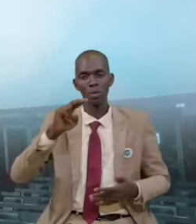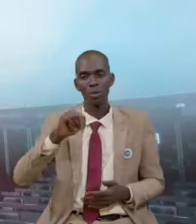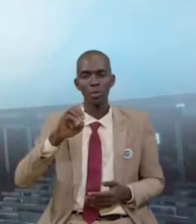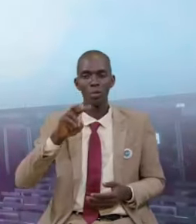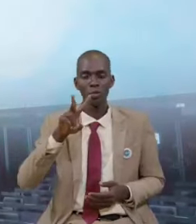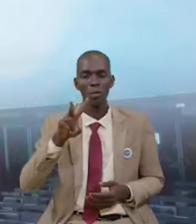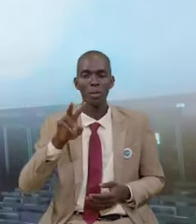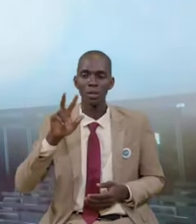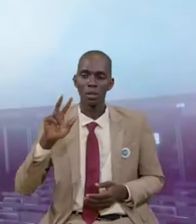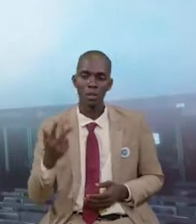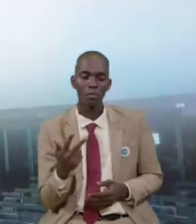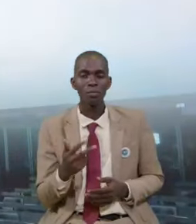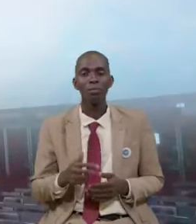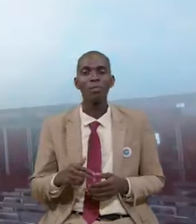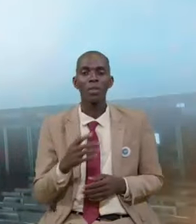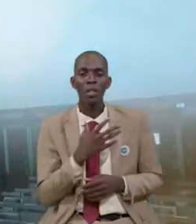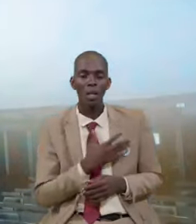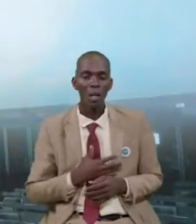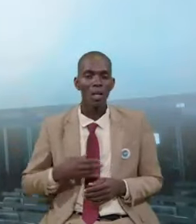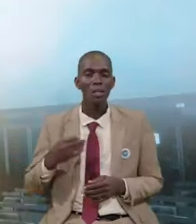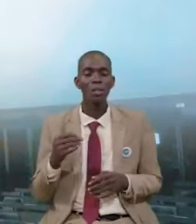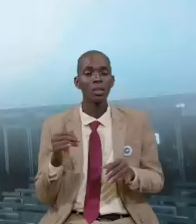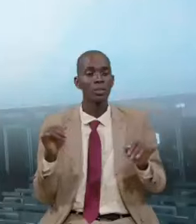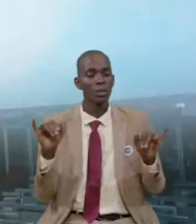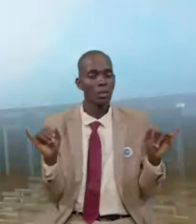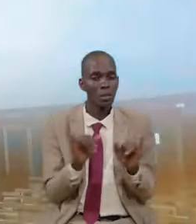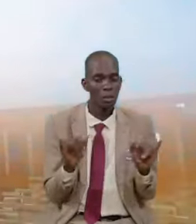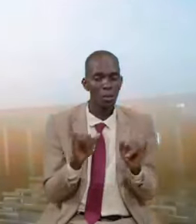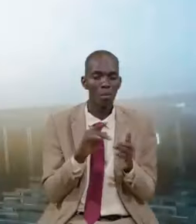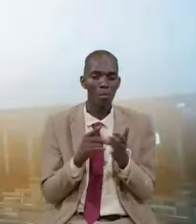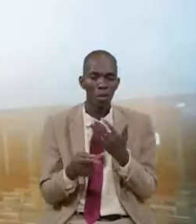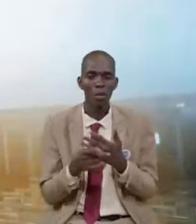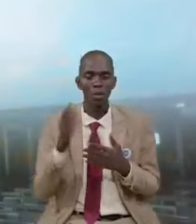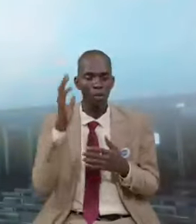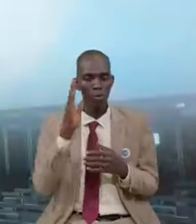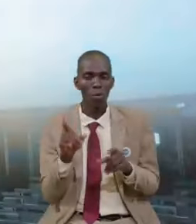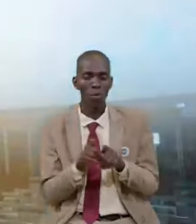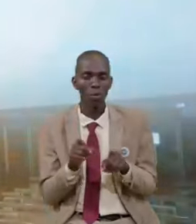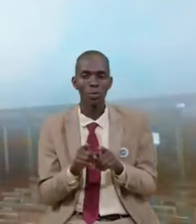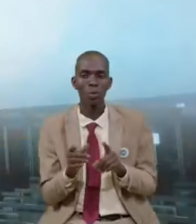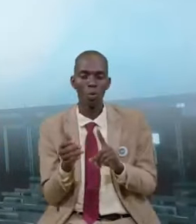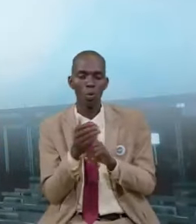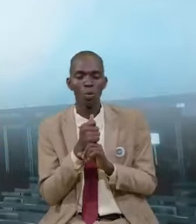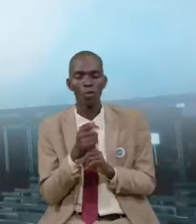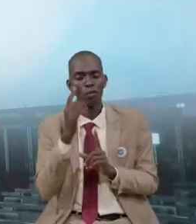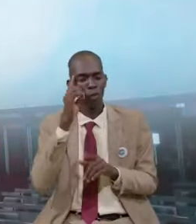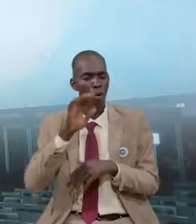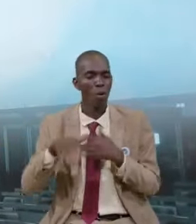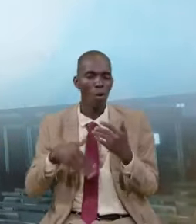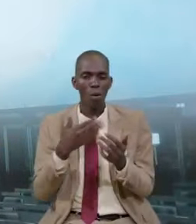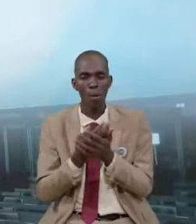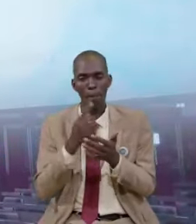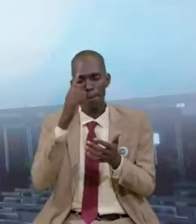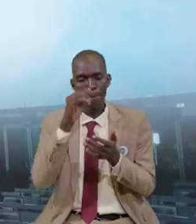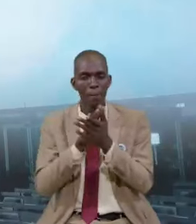same Believers Banquet we hold for all converts who gave their lives in all the